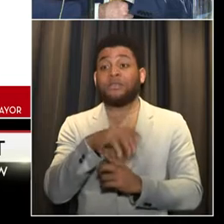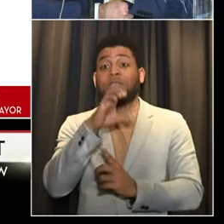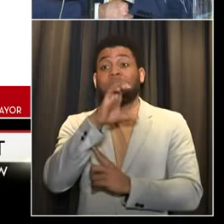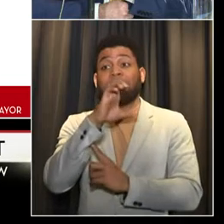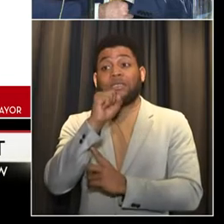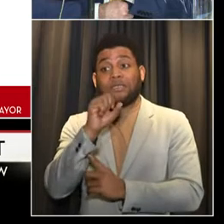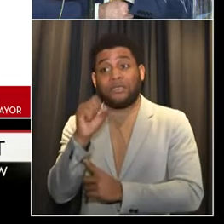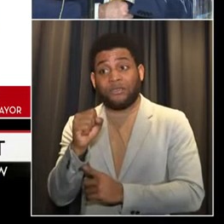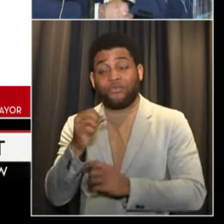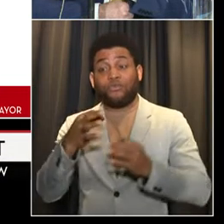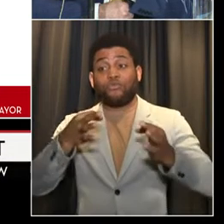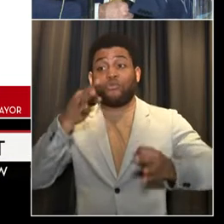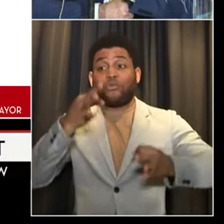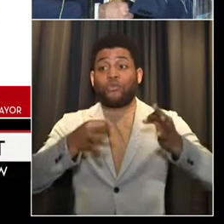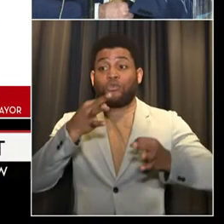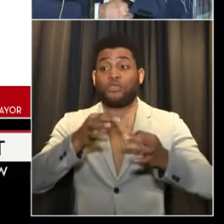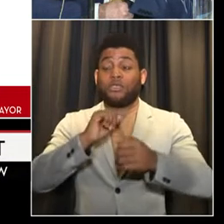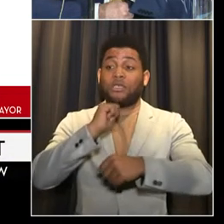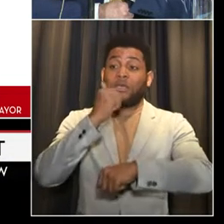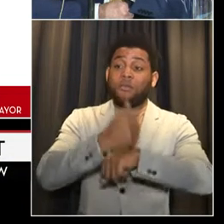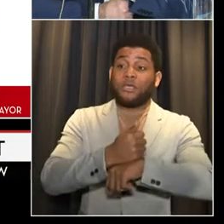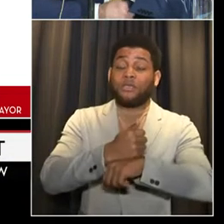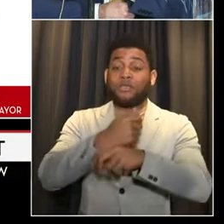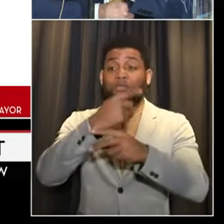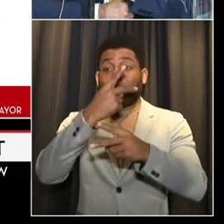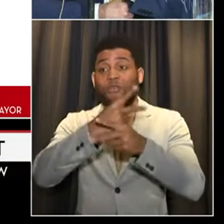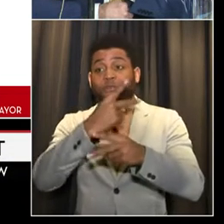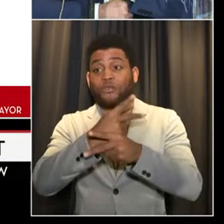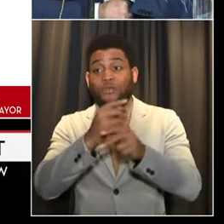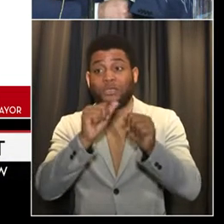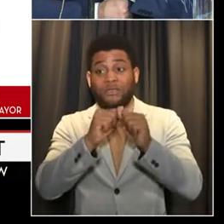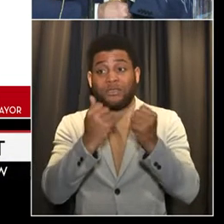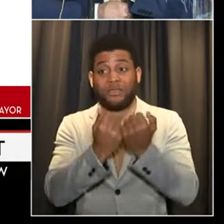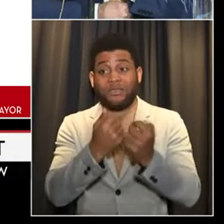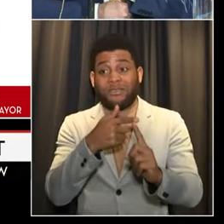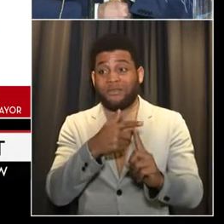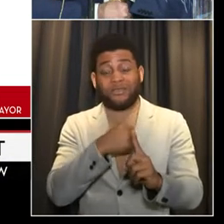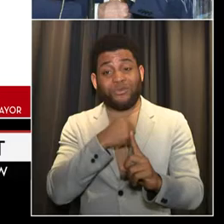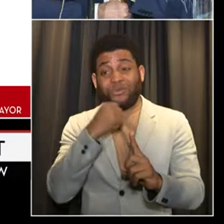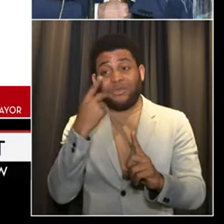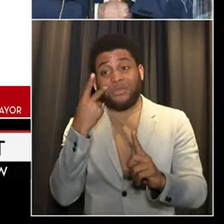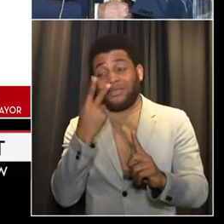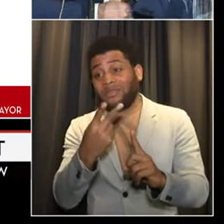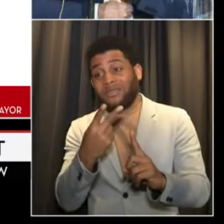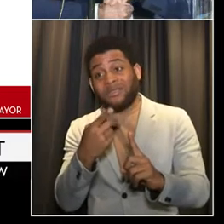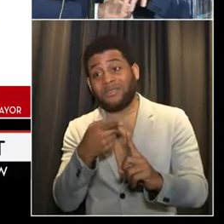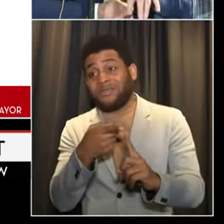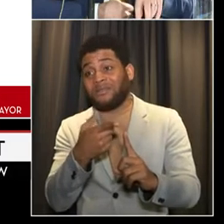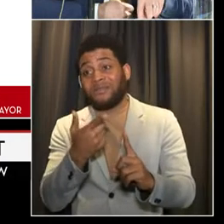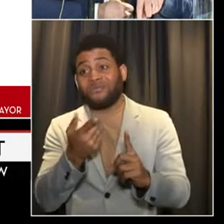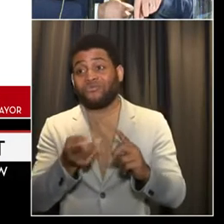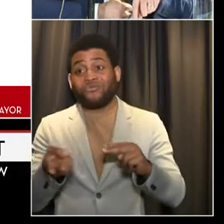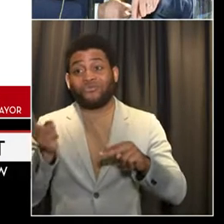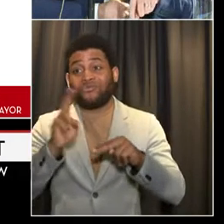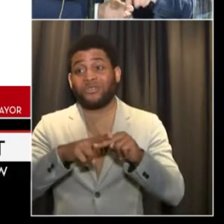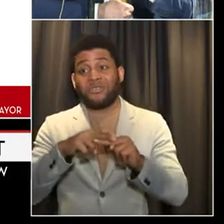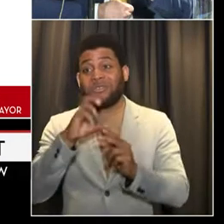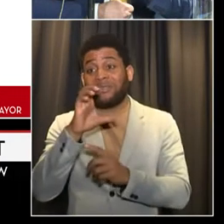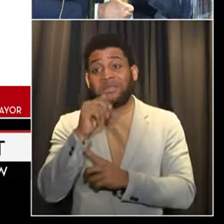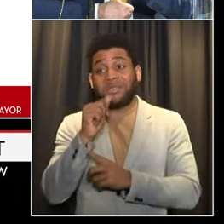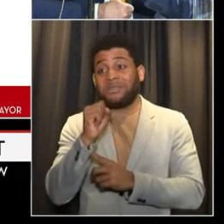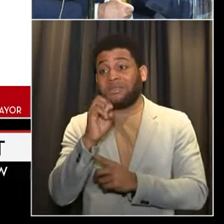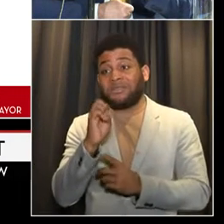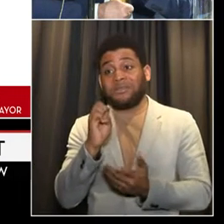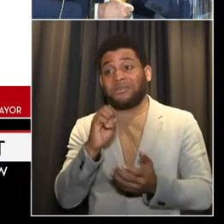court-based supervision agencies, not seen a requisite increase in their caseloads. And so part of this, and I'm